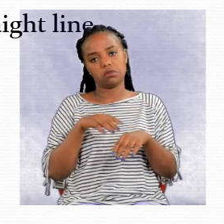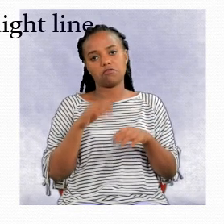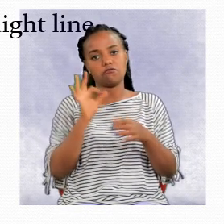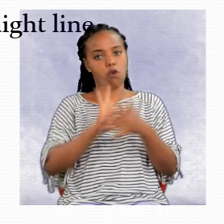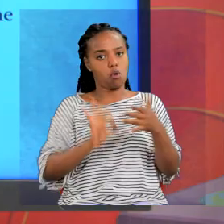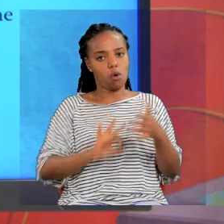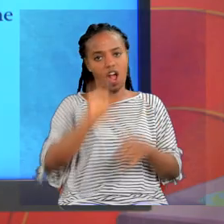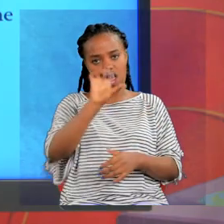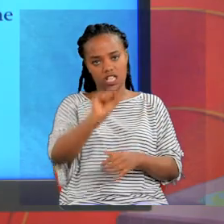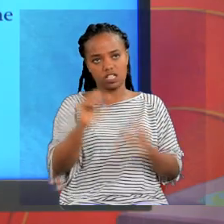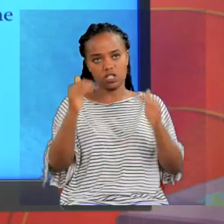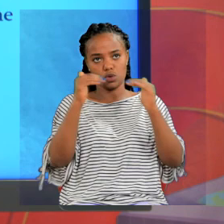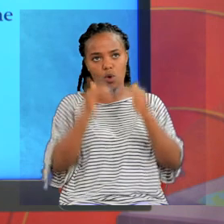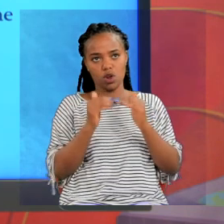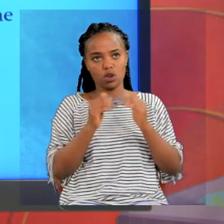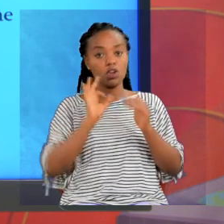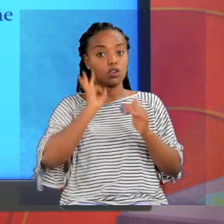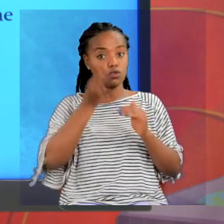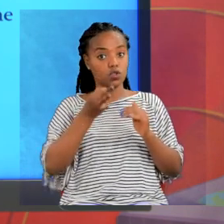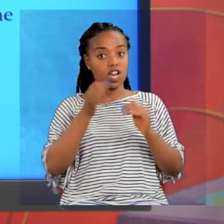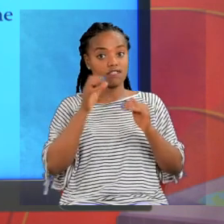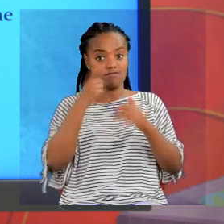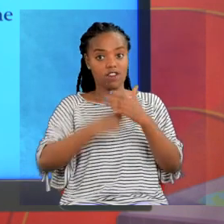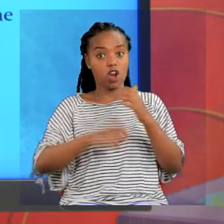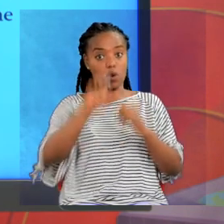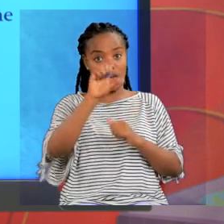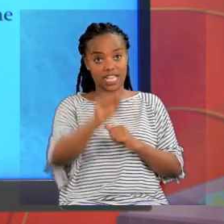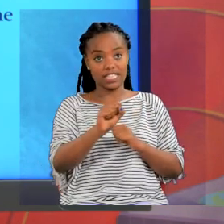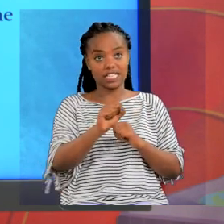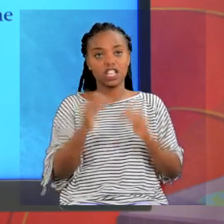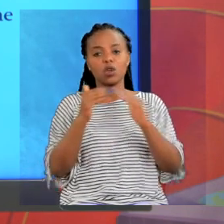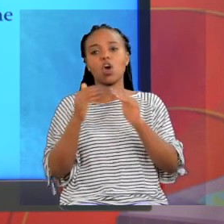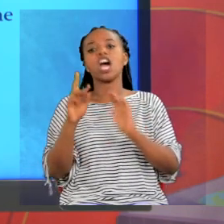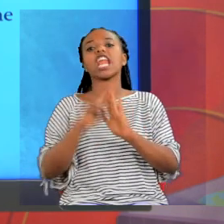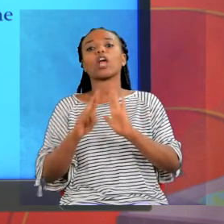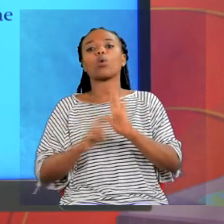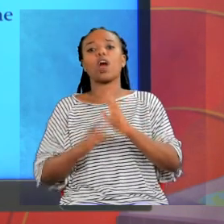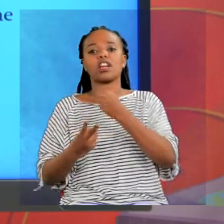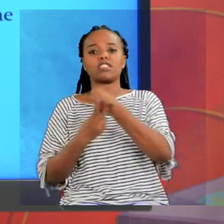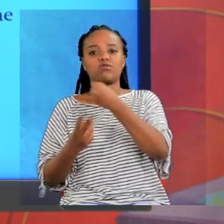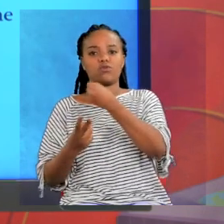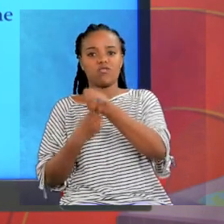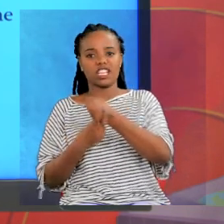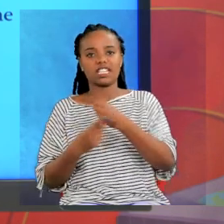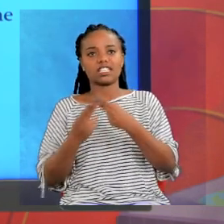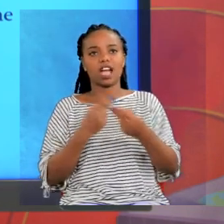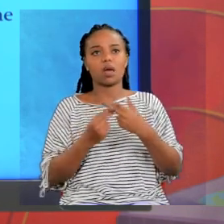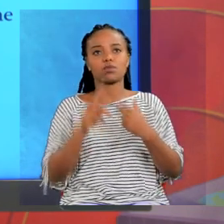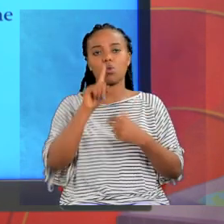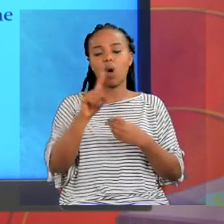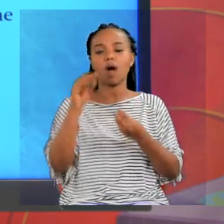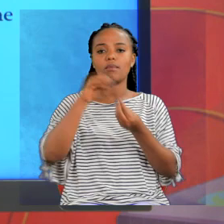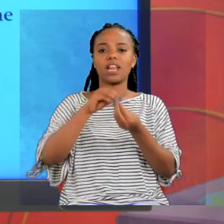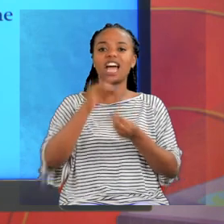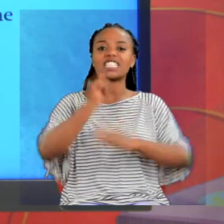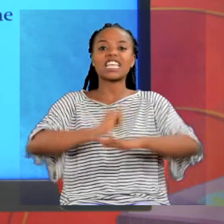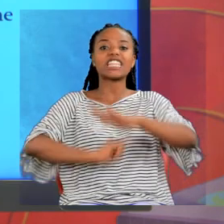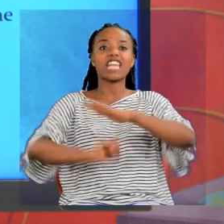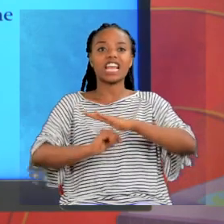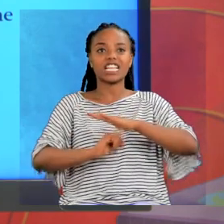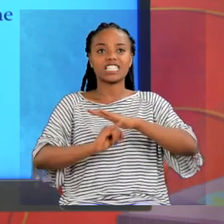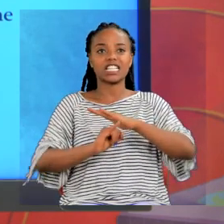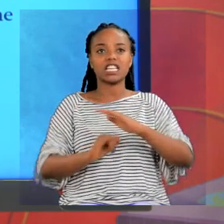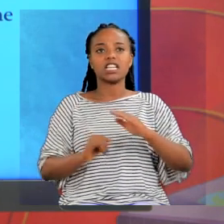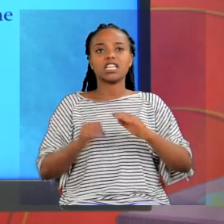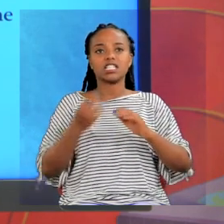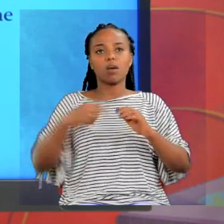S is equal to the, or the future value of annuity is equal to regular deposit times 1 plus interest rate the power